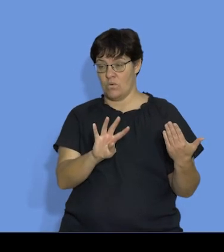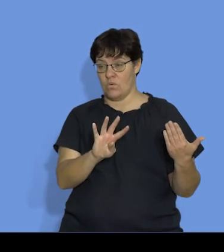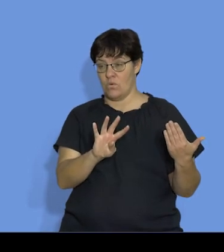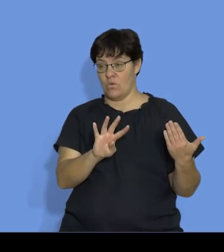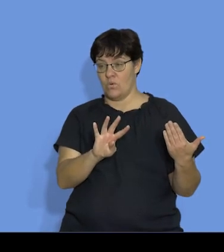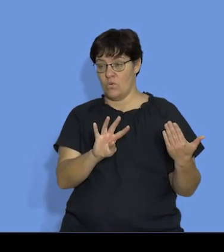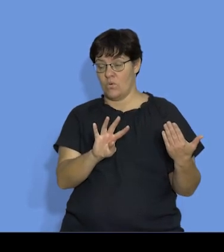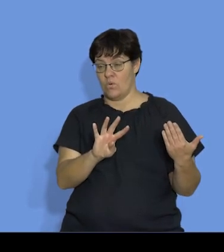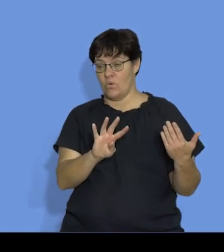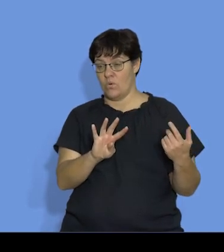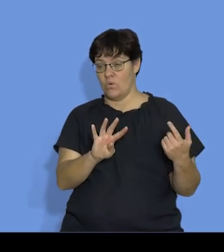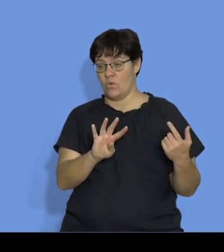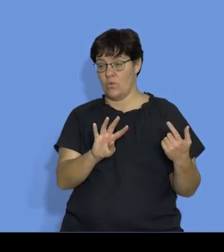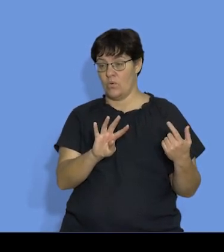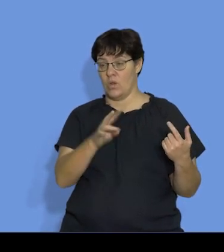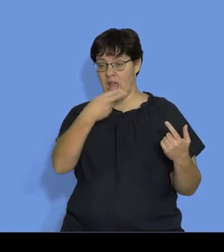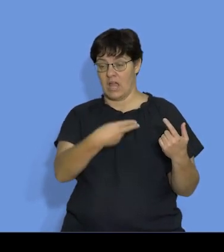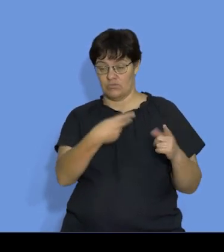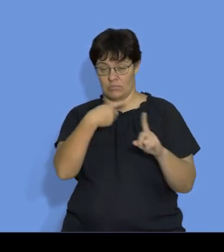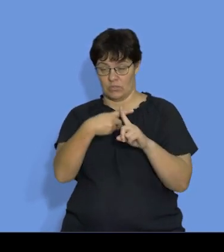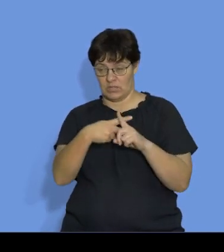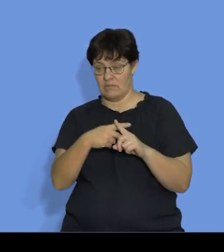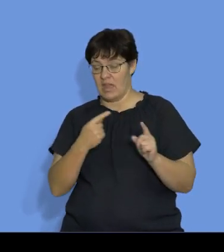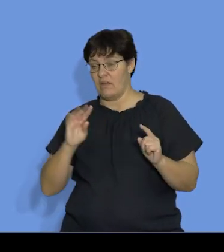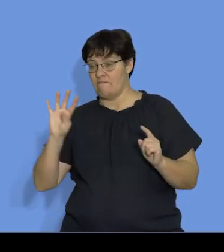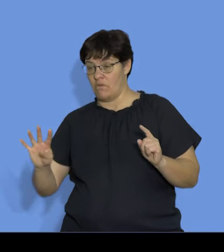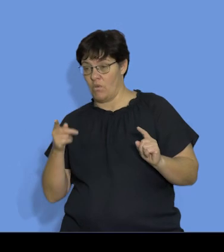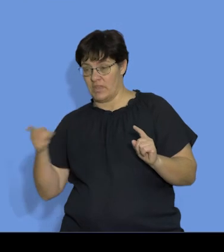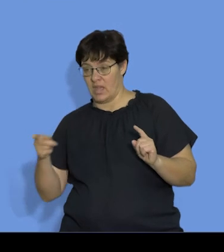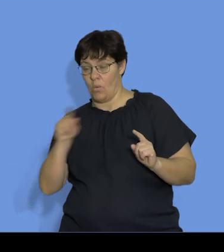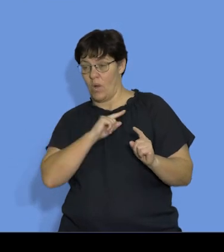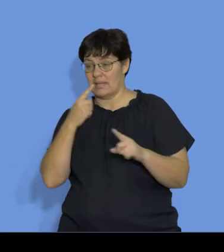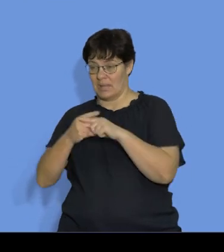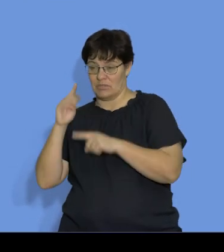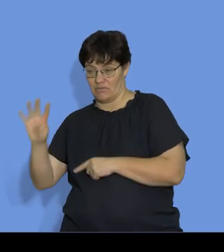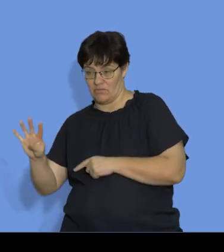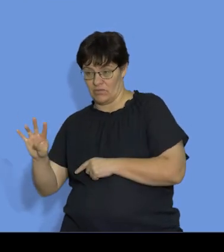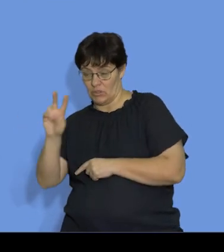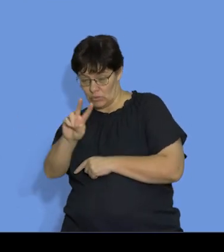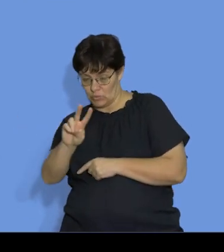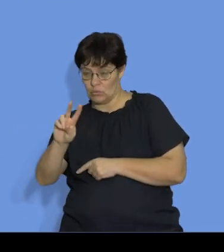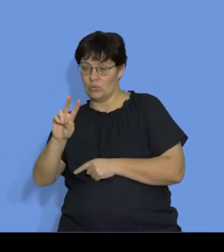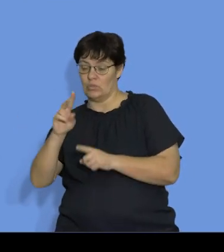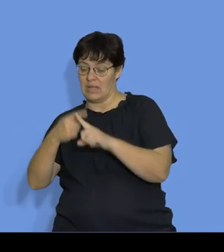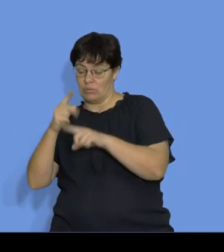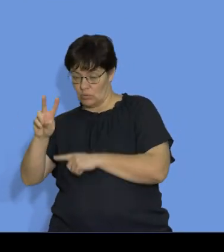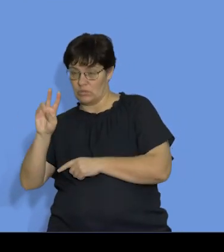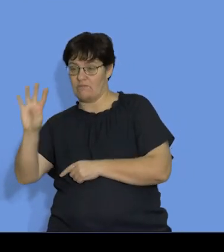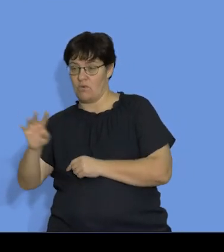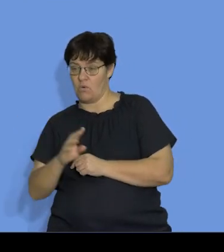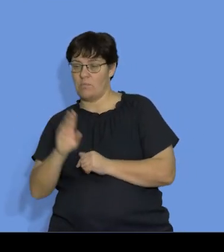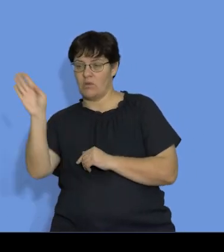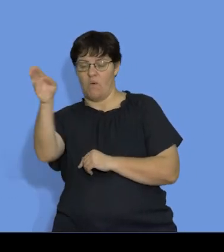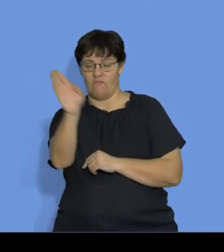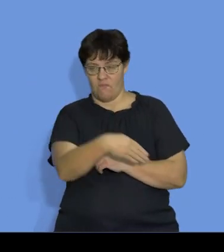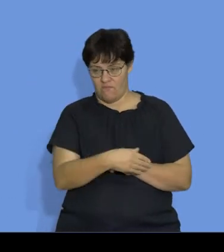hydrogen ions and 4 on the right because we'll multiply 2 by that 2. So these will actually take care of each other.